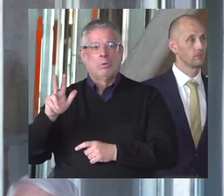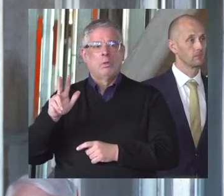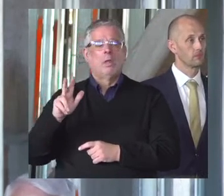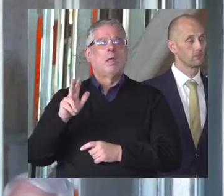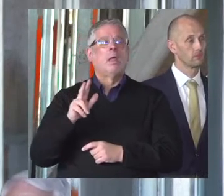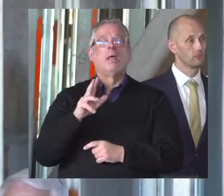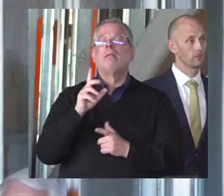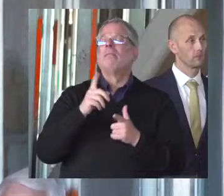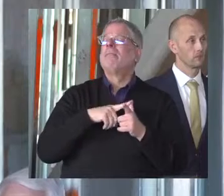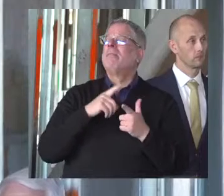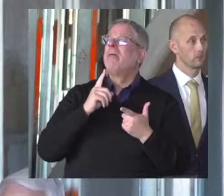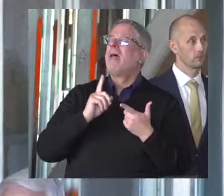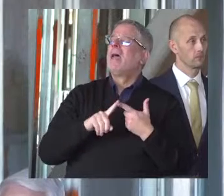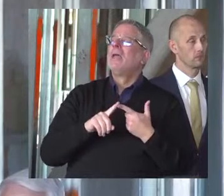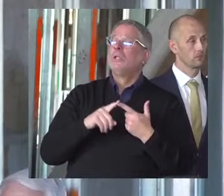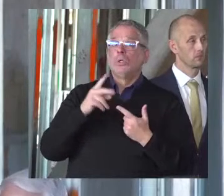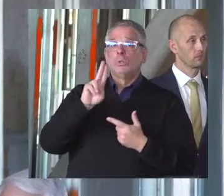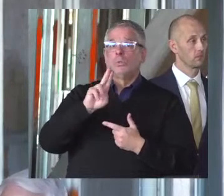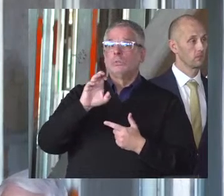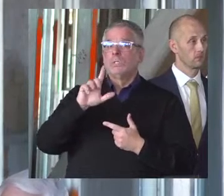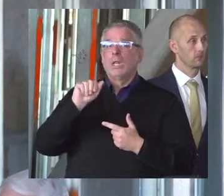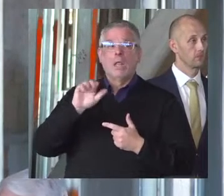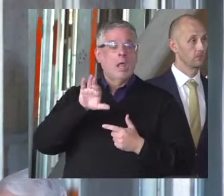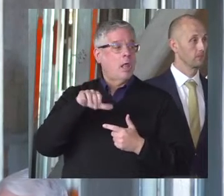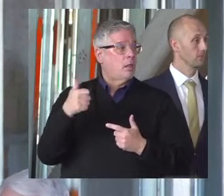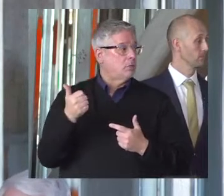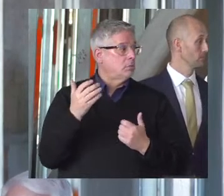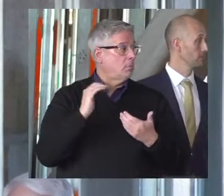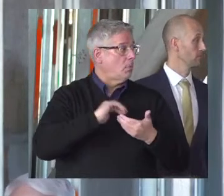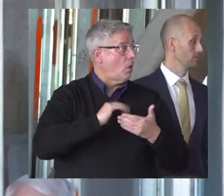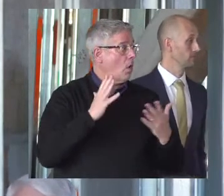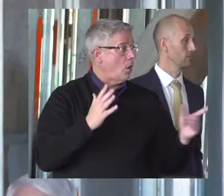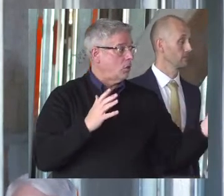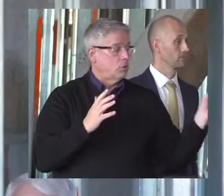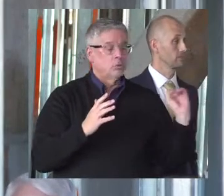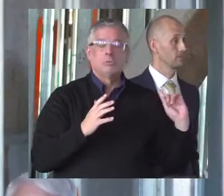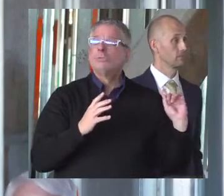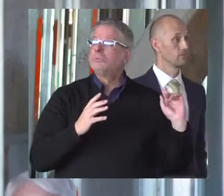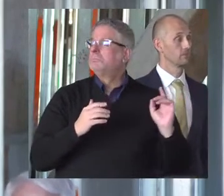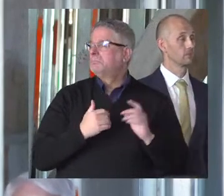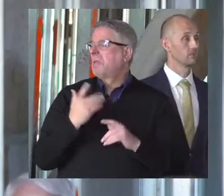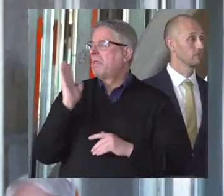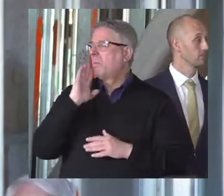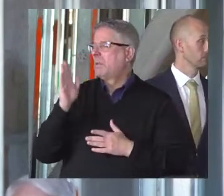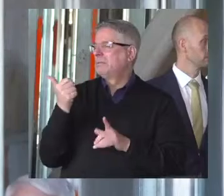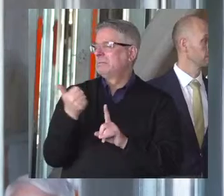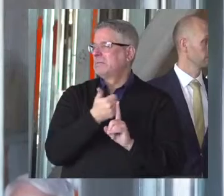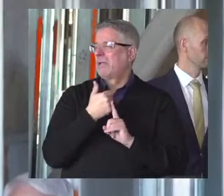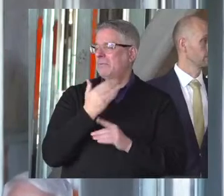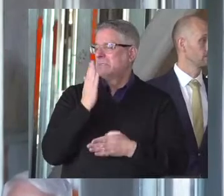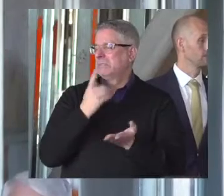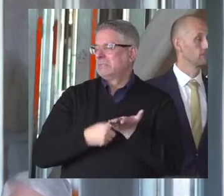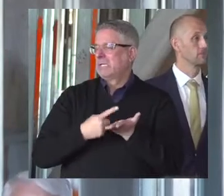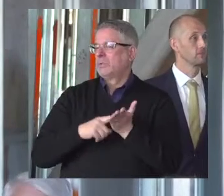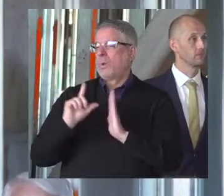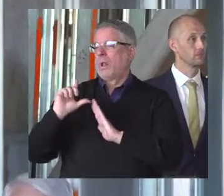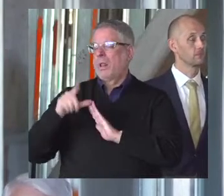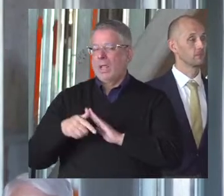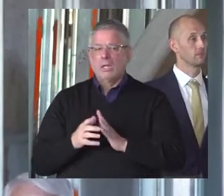that. And then what UCLA and others and our partners are bringing to, which they can discuss directly or